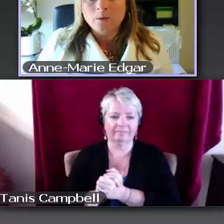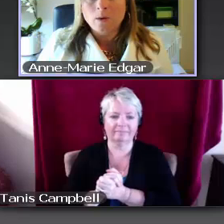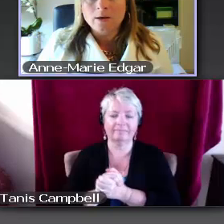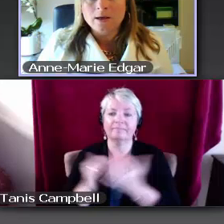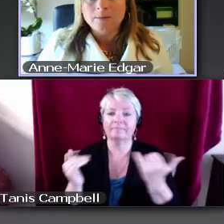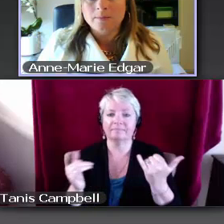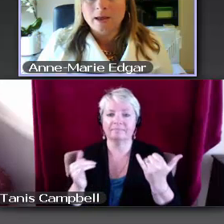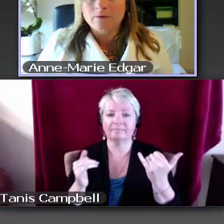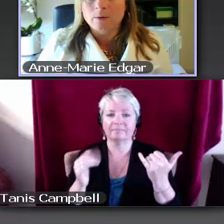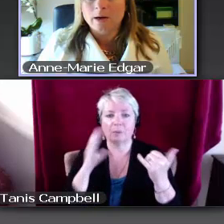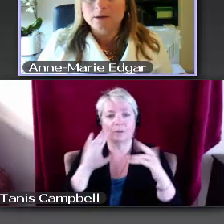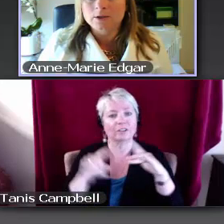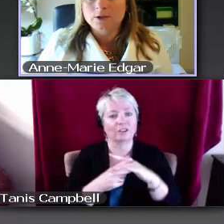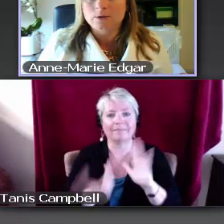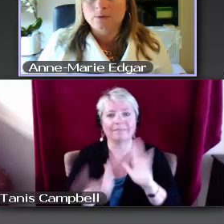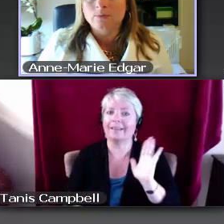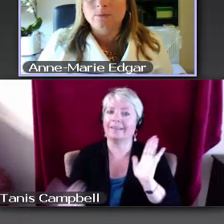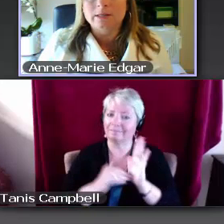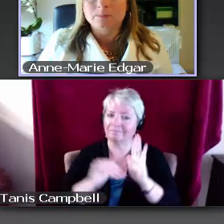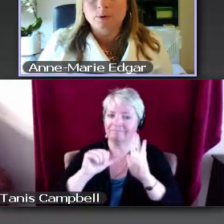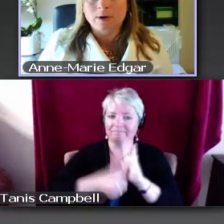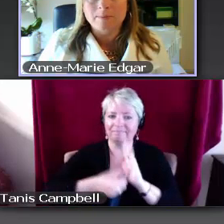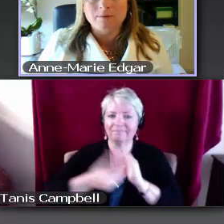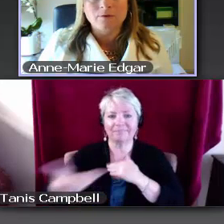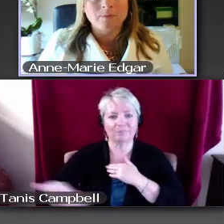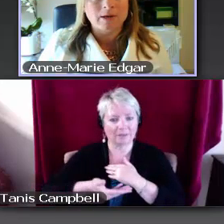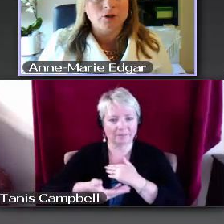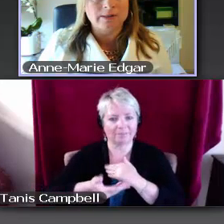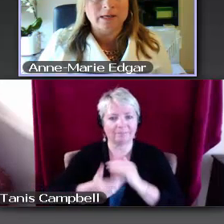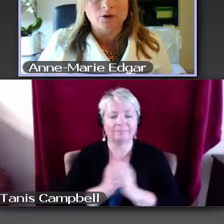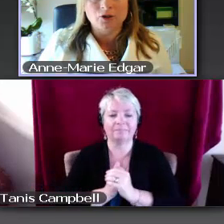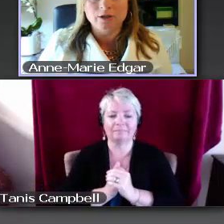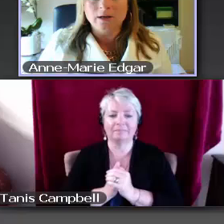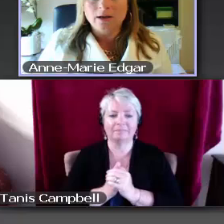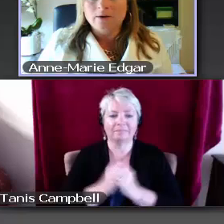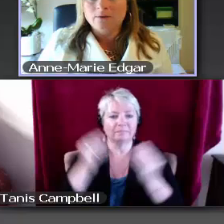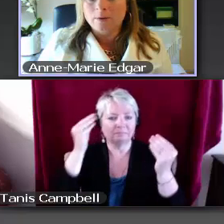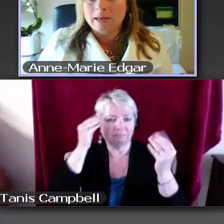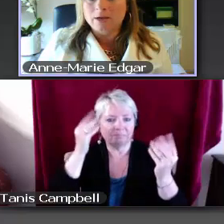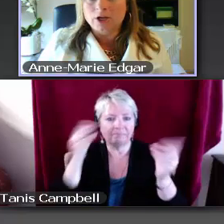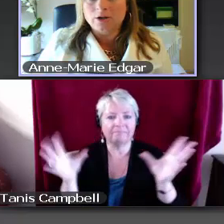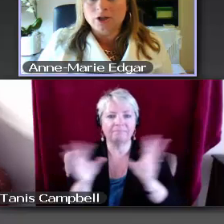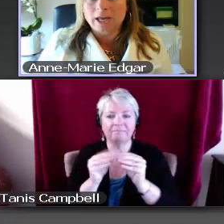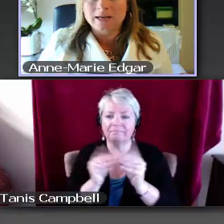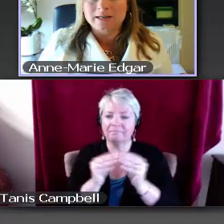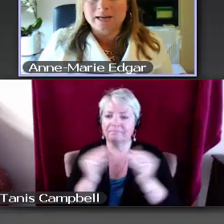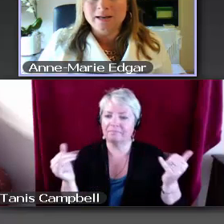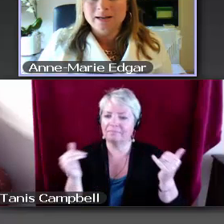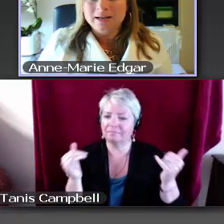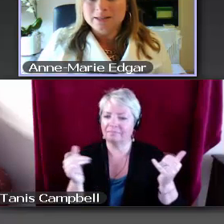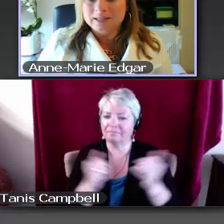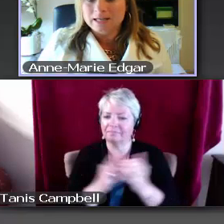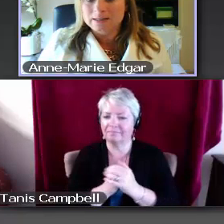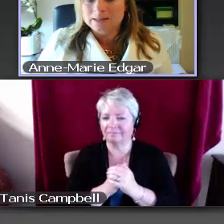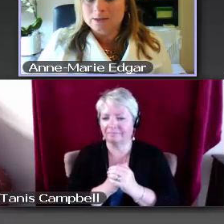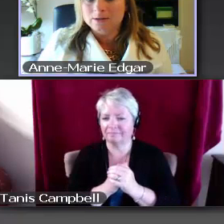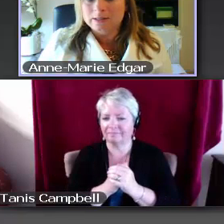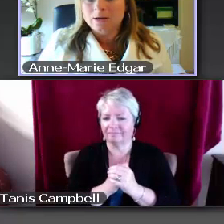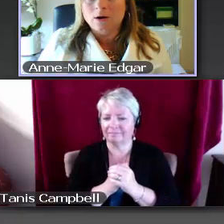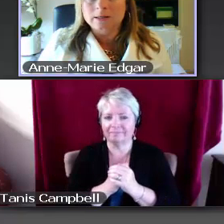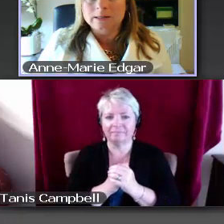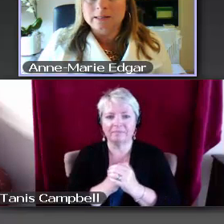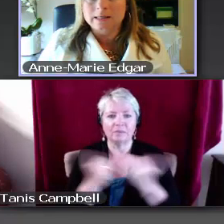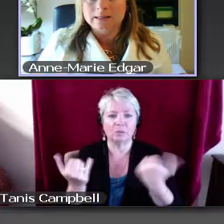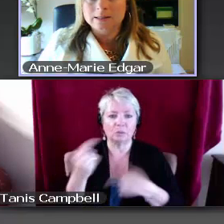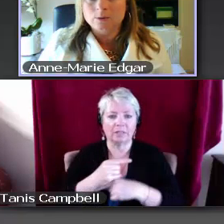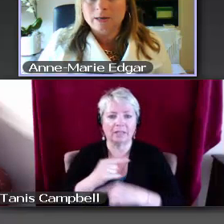So again, welcome everyone to this program information session for Make a Change Canada. Today is